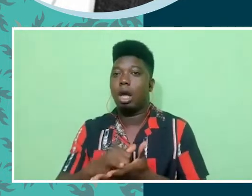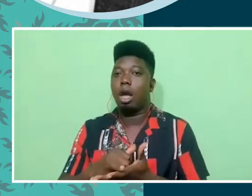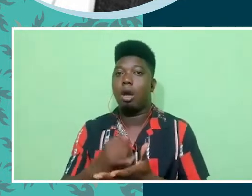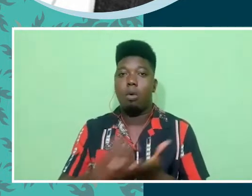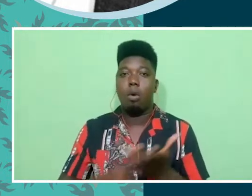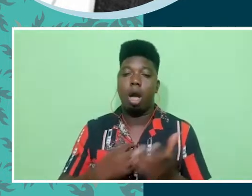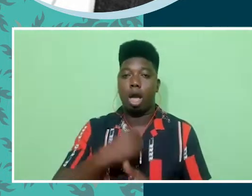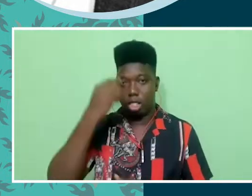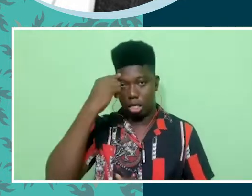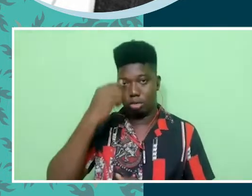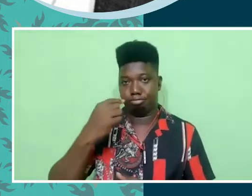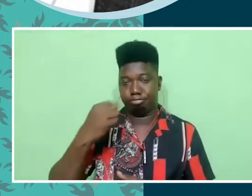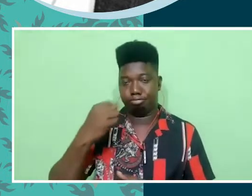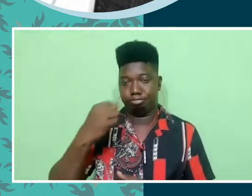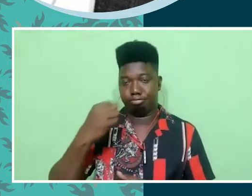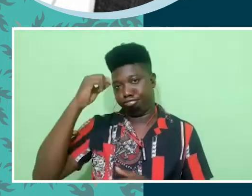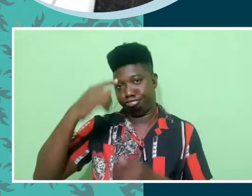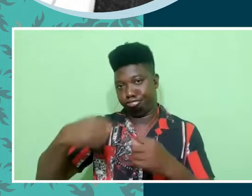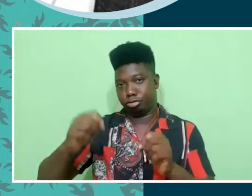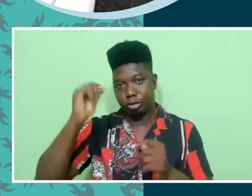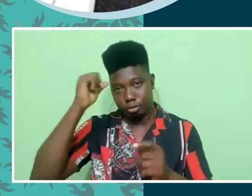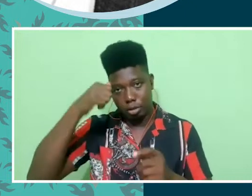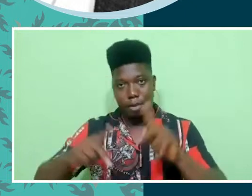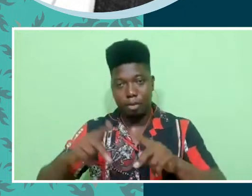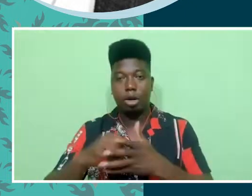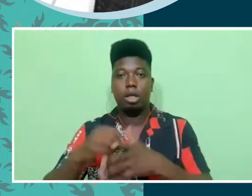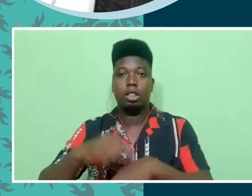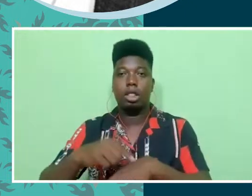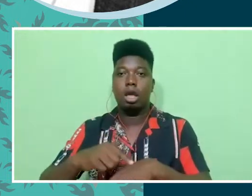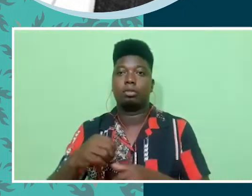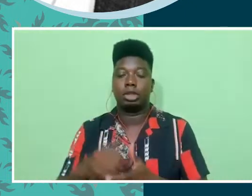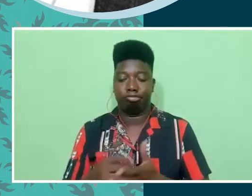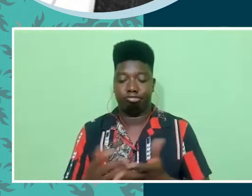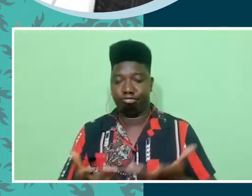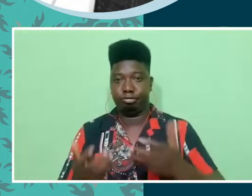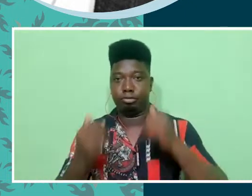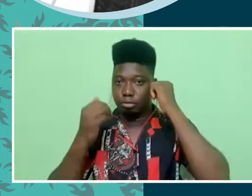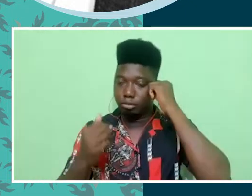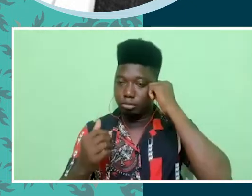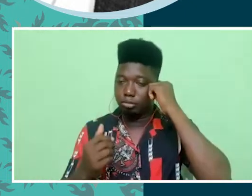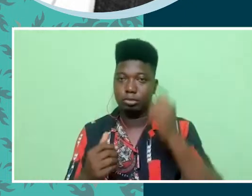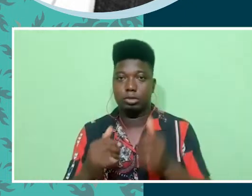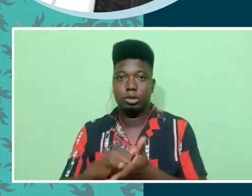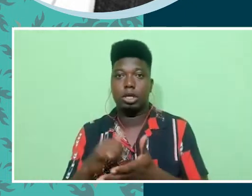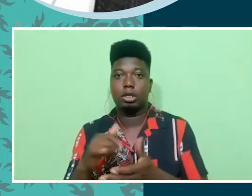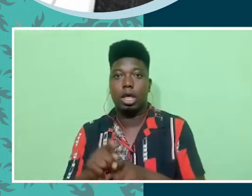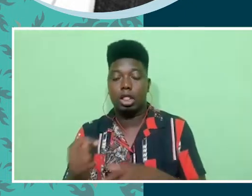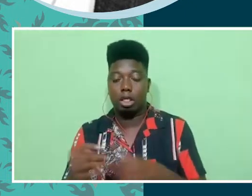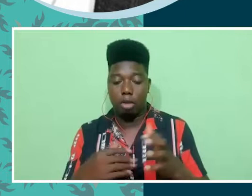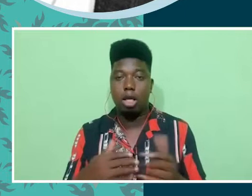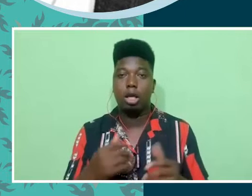is it takes intention over time in perpetuity. And I think after the murder of George Floyd in particular, people are feeling so